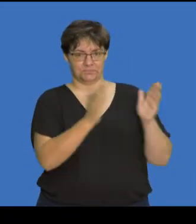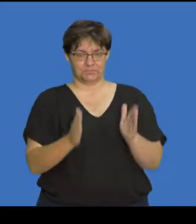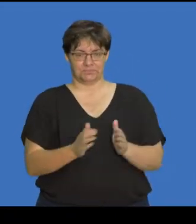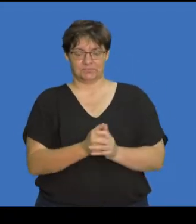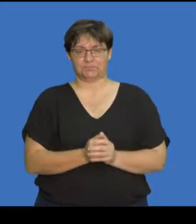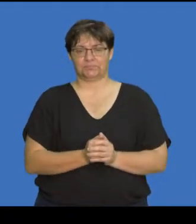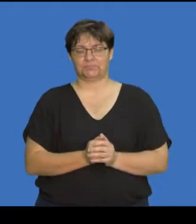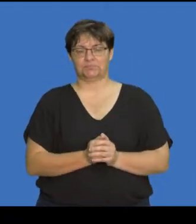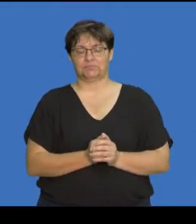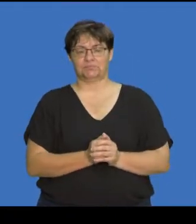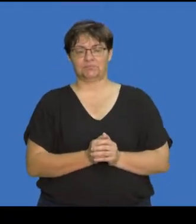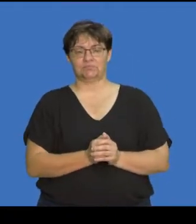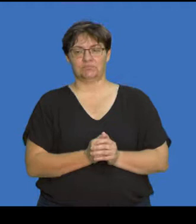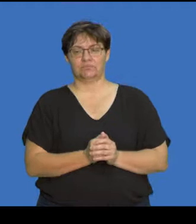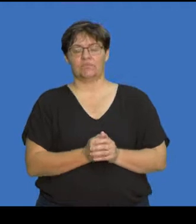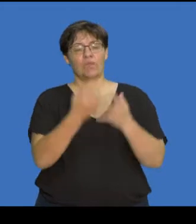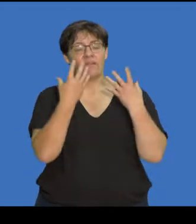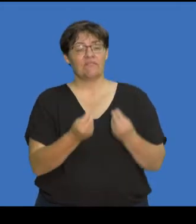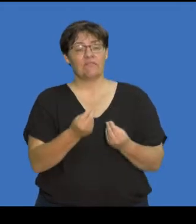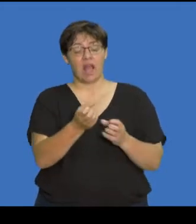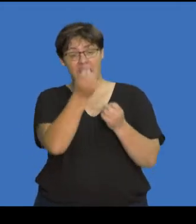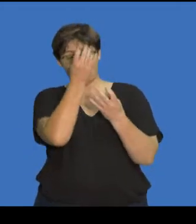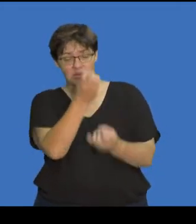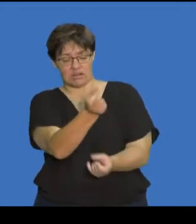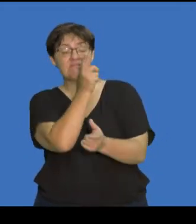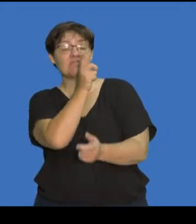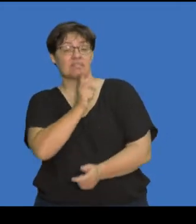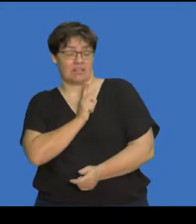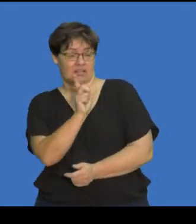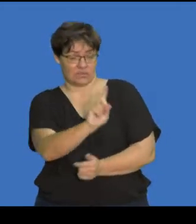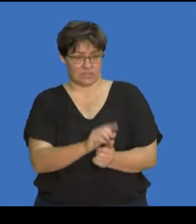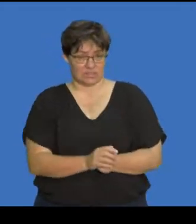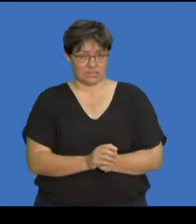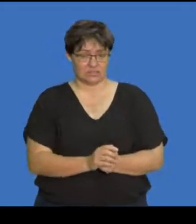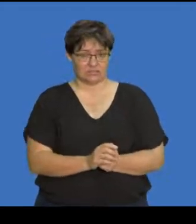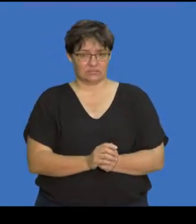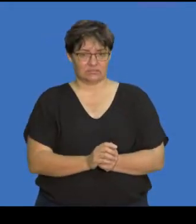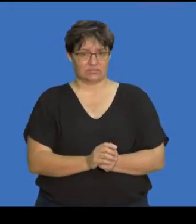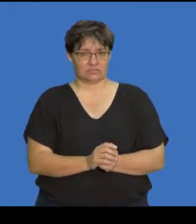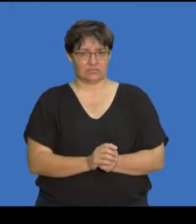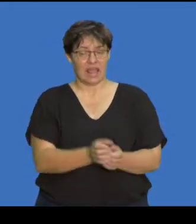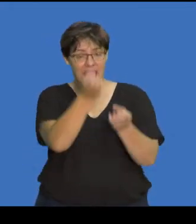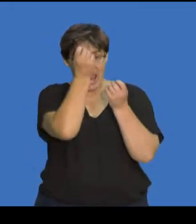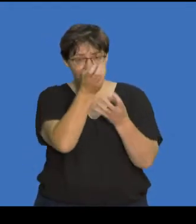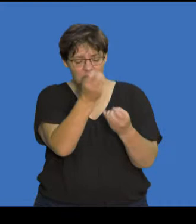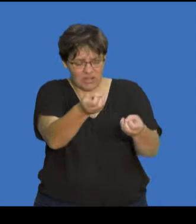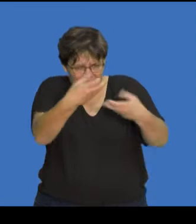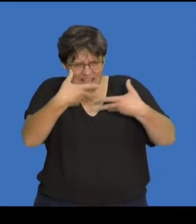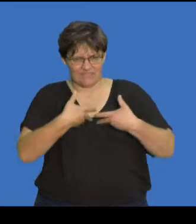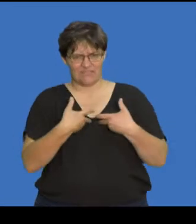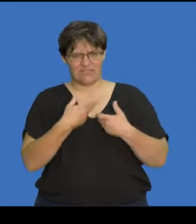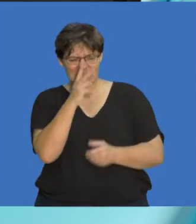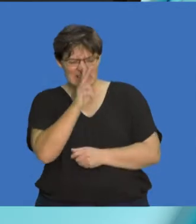Now we have information where we are told that you are given information. Look at the nature of this